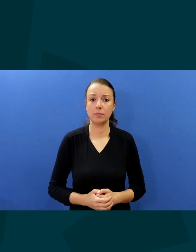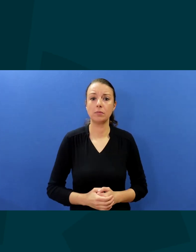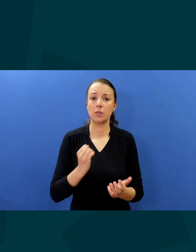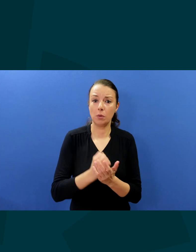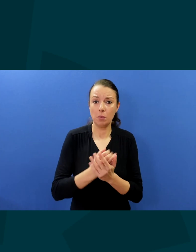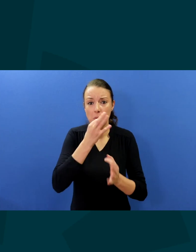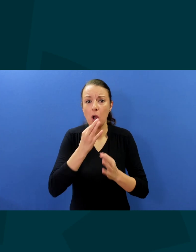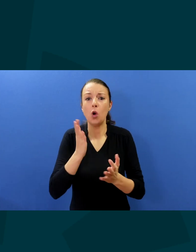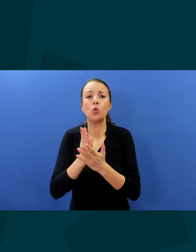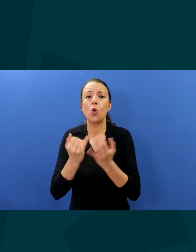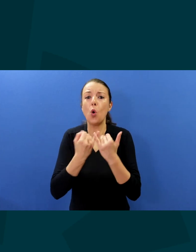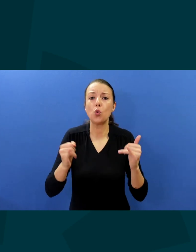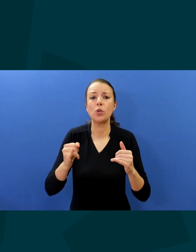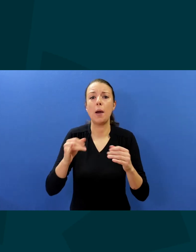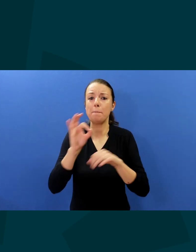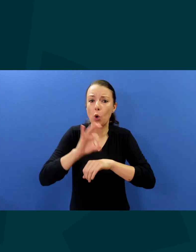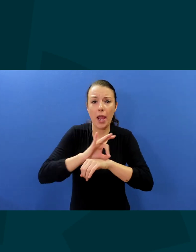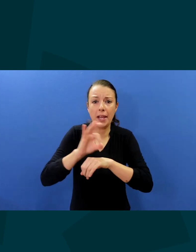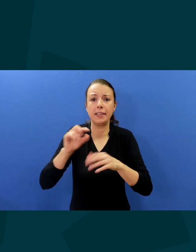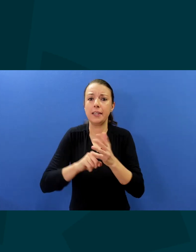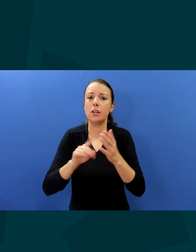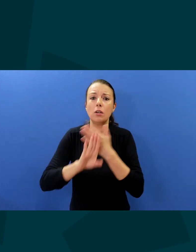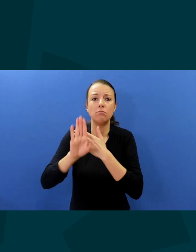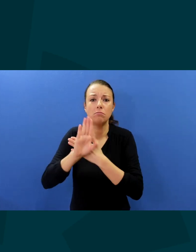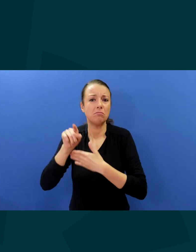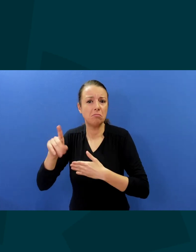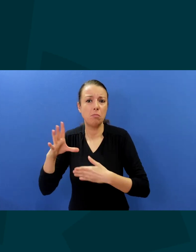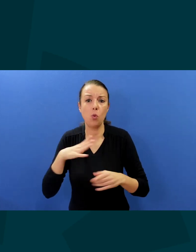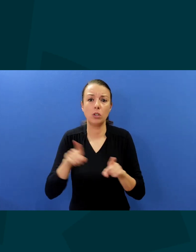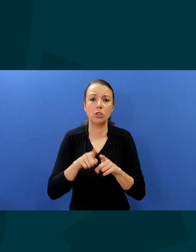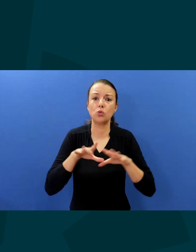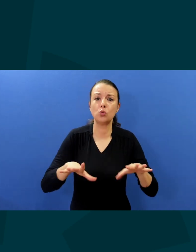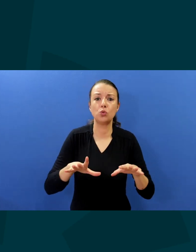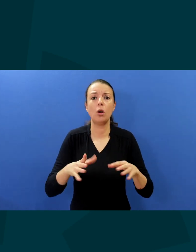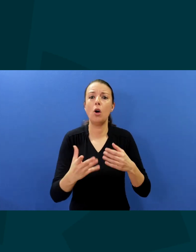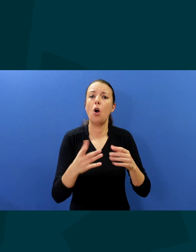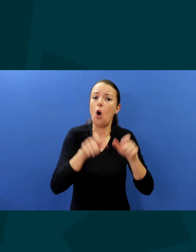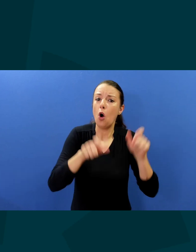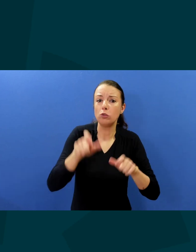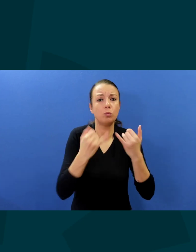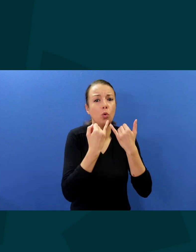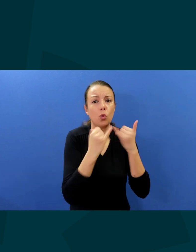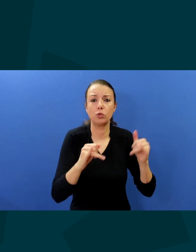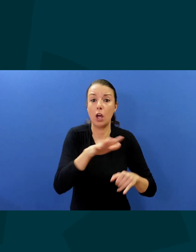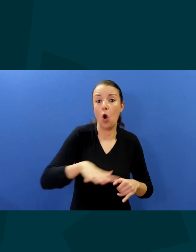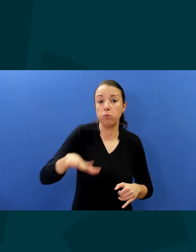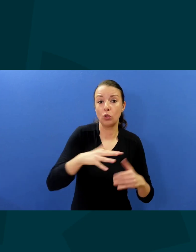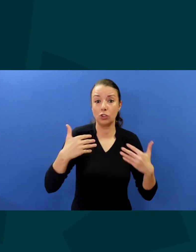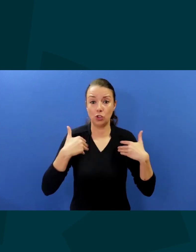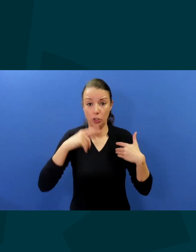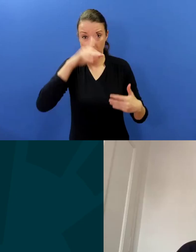has participated in many Swiss and international projects, engaging different